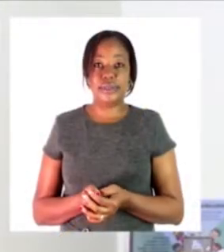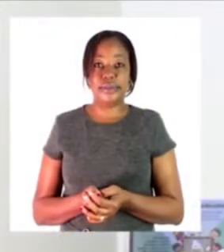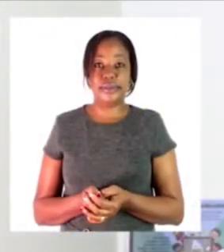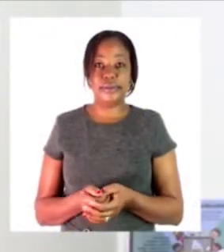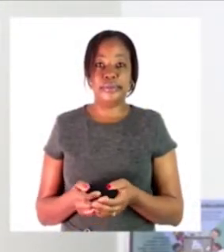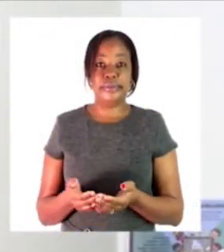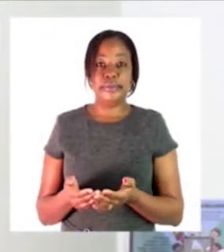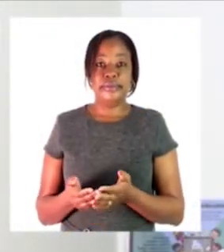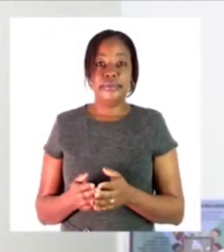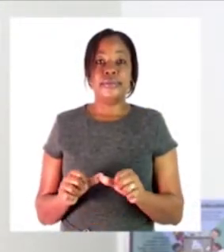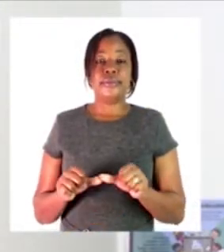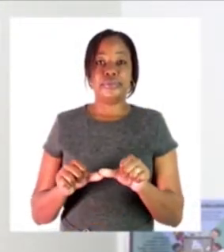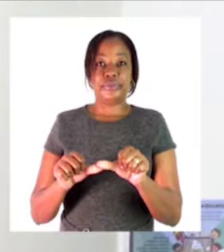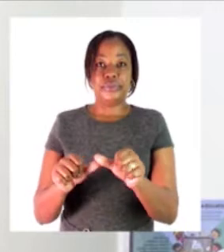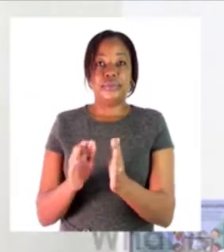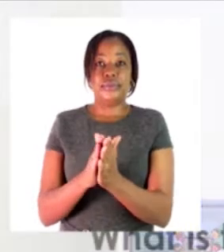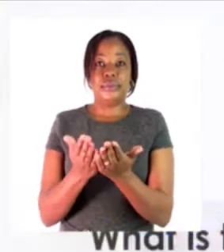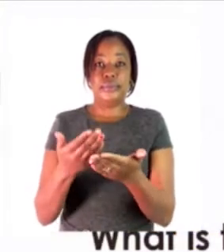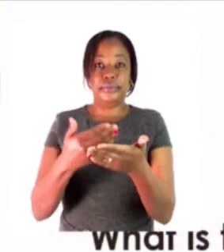Let's go over to page 9.